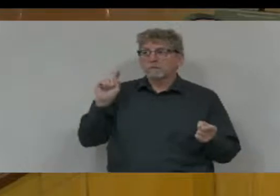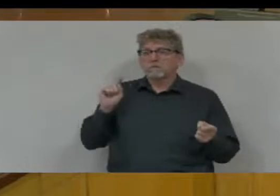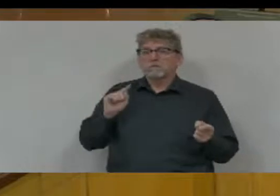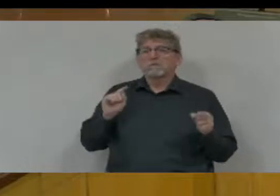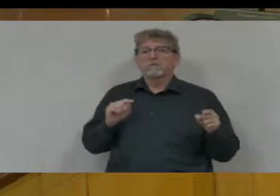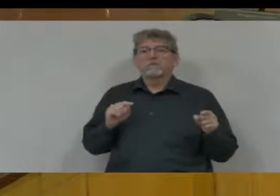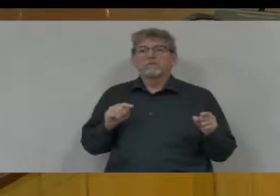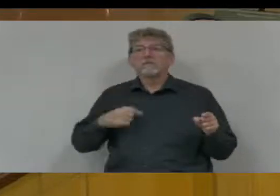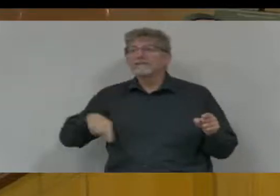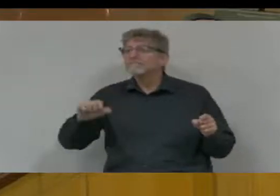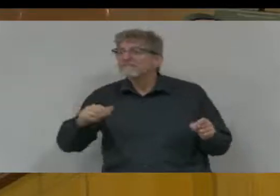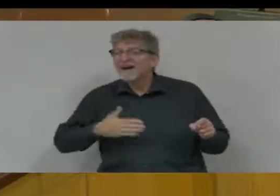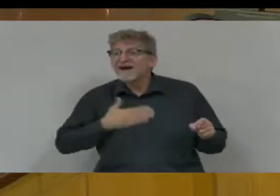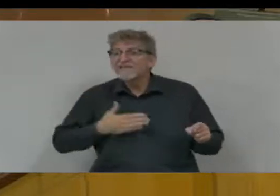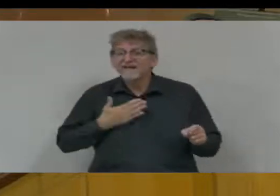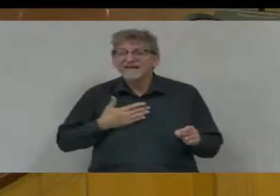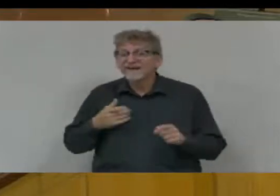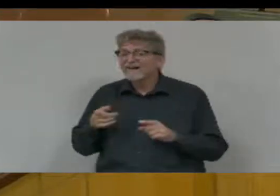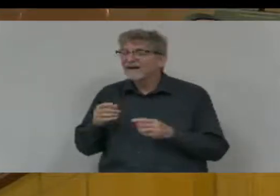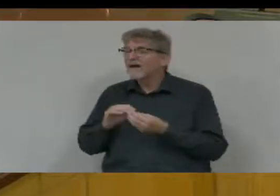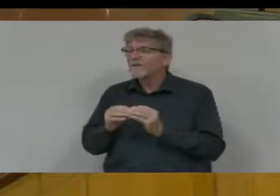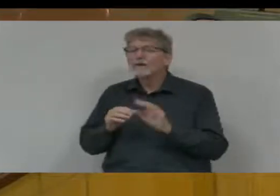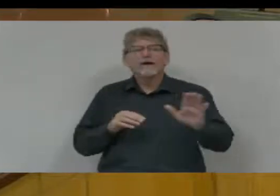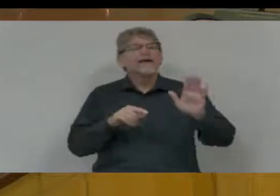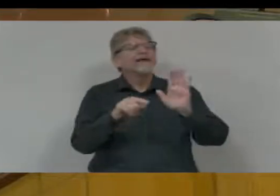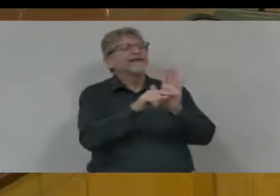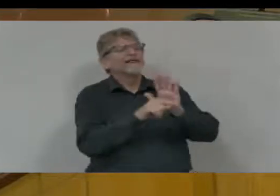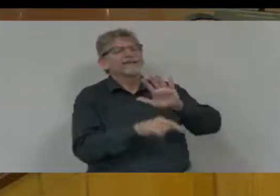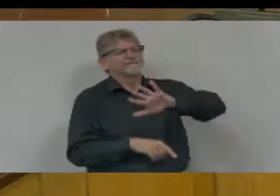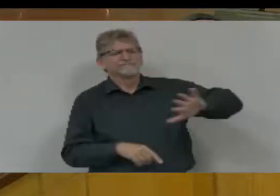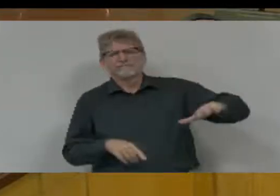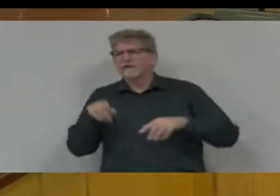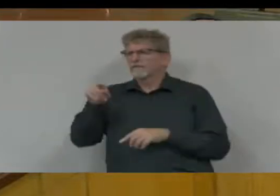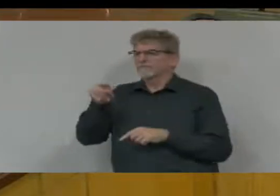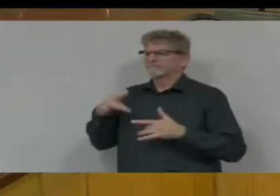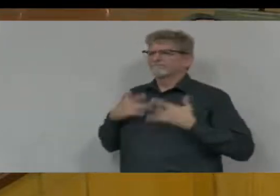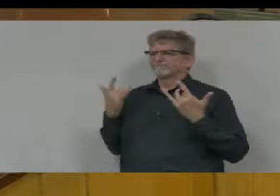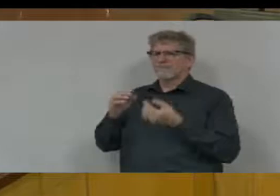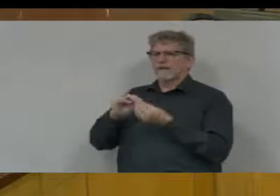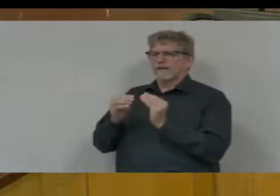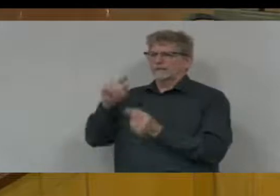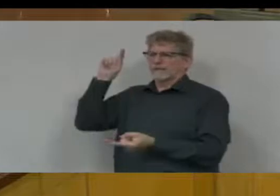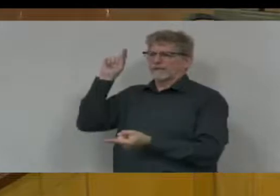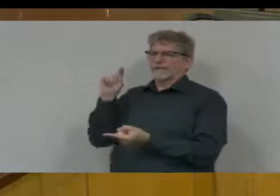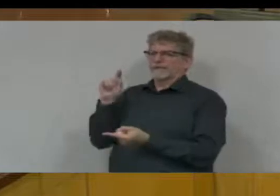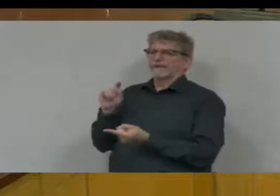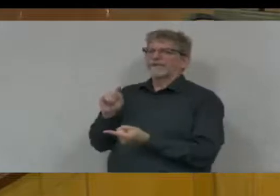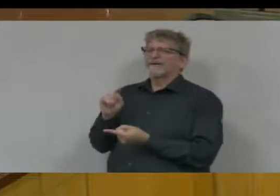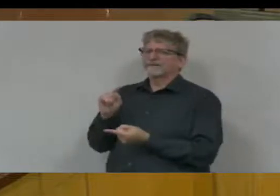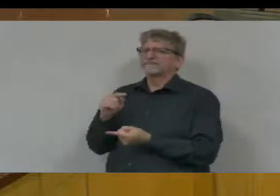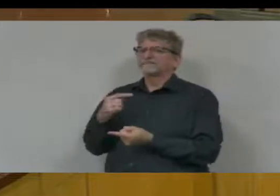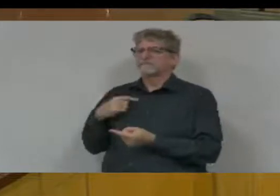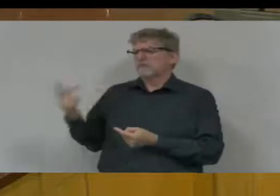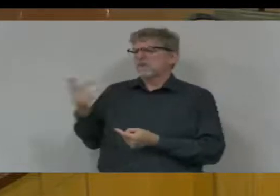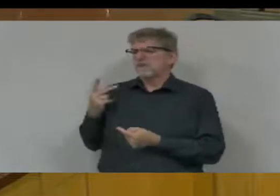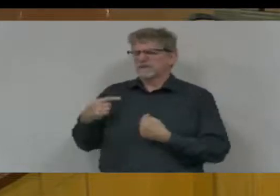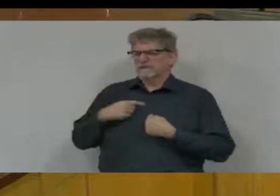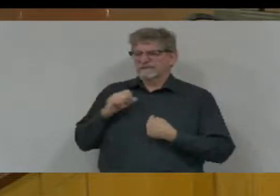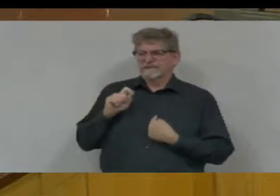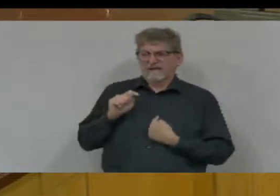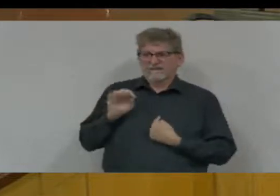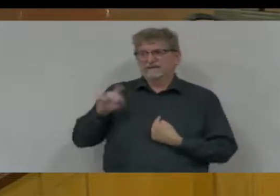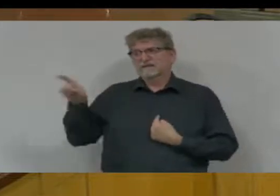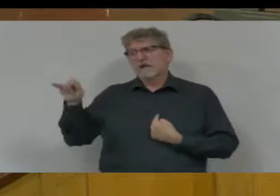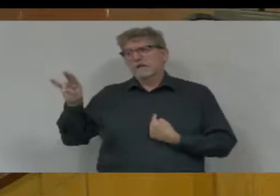bad about that. We're happy about that. I'm sure that we'll probably, both of us will have to live with some element